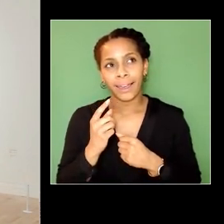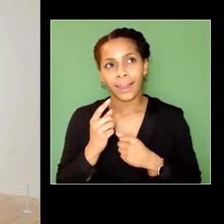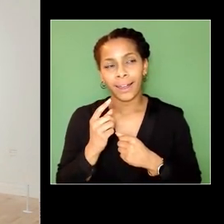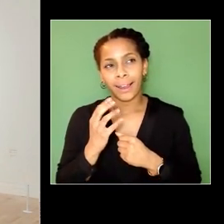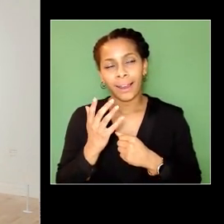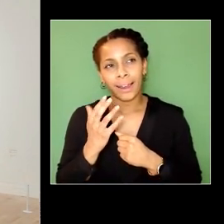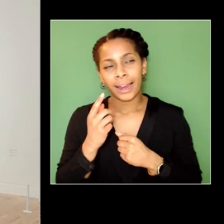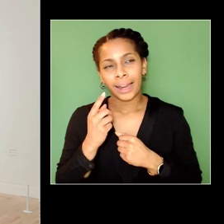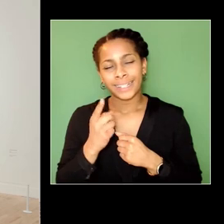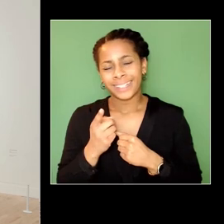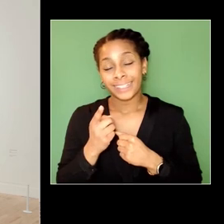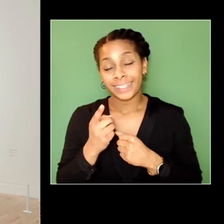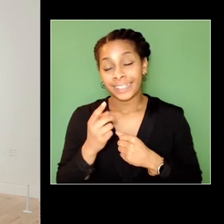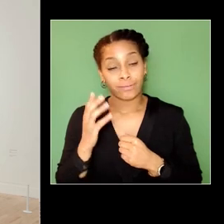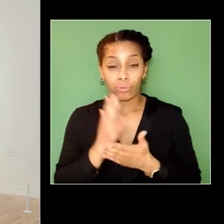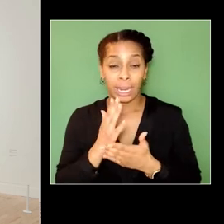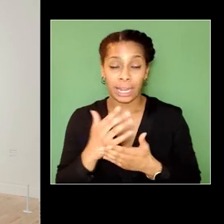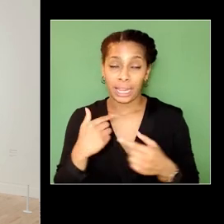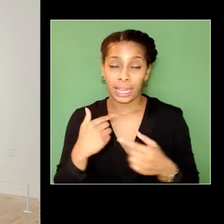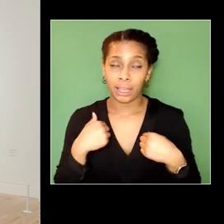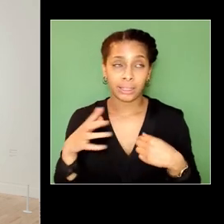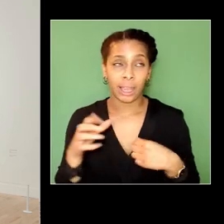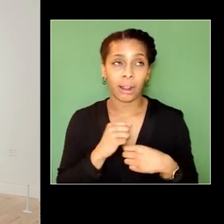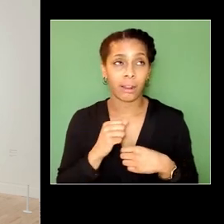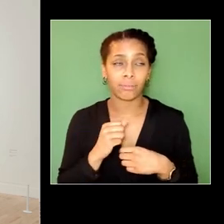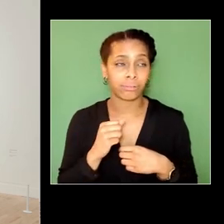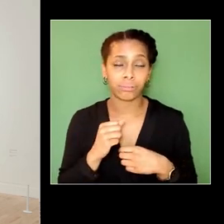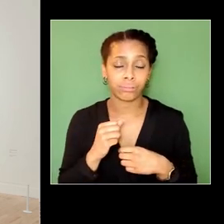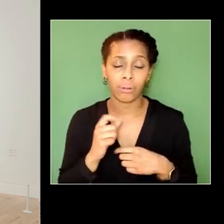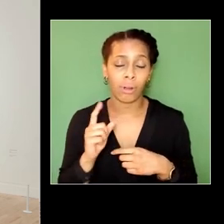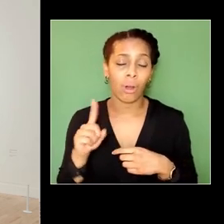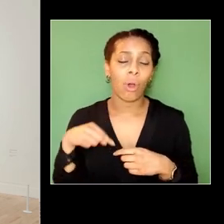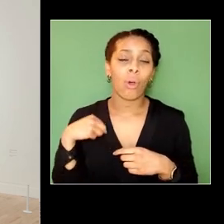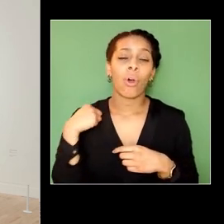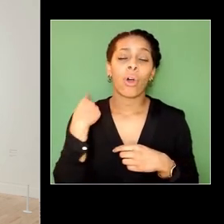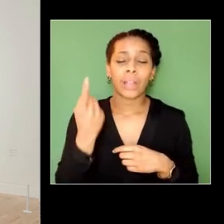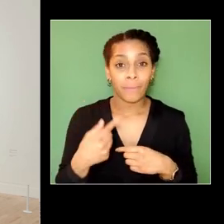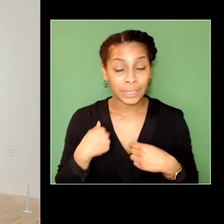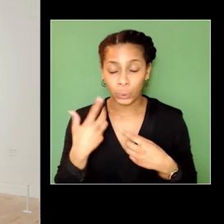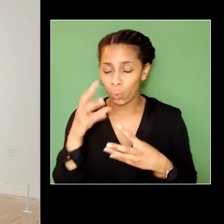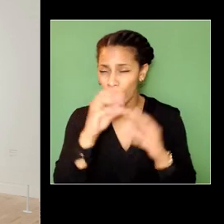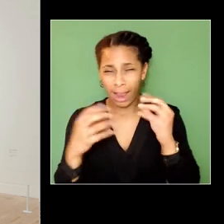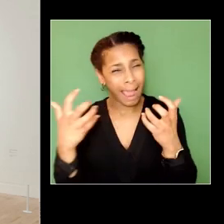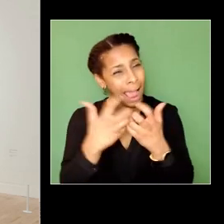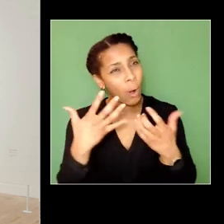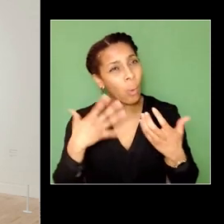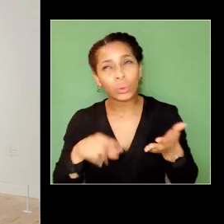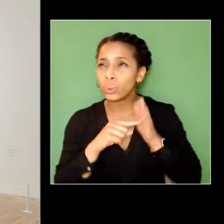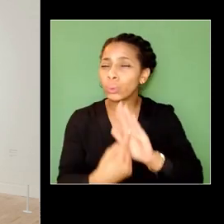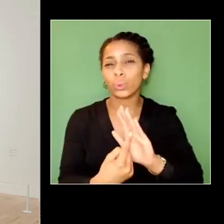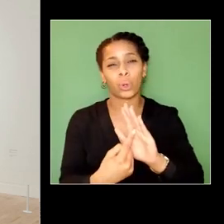it's taken, again, it's taken a long time to work out how I wanted to do that. And it comes back to this idea I